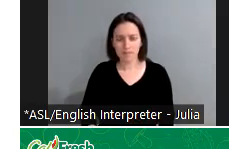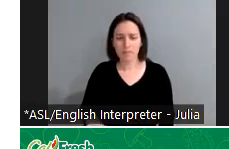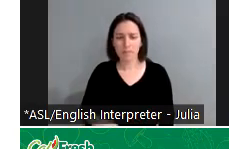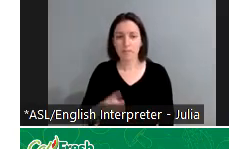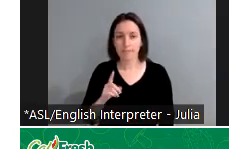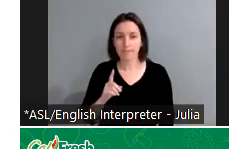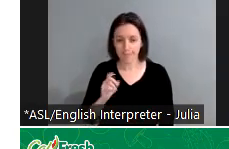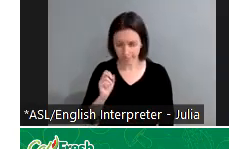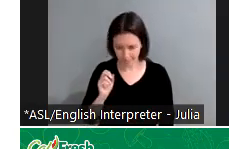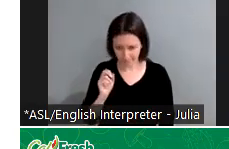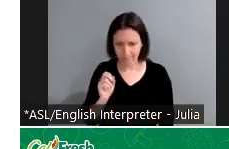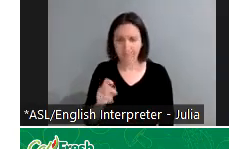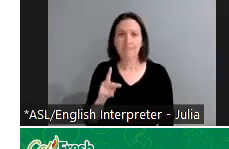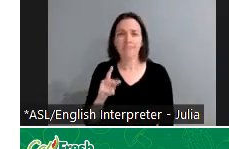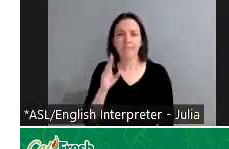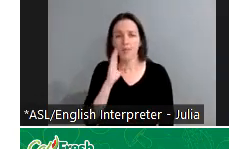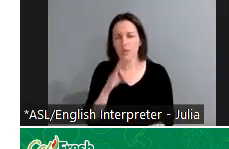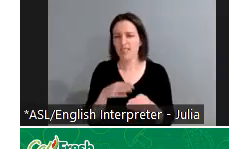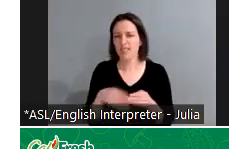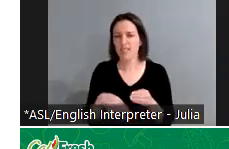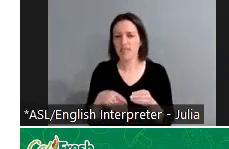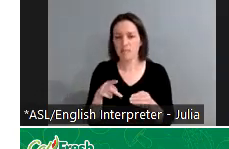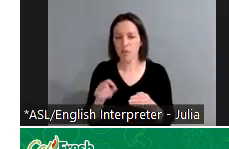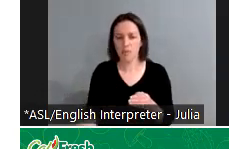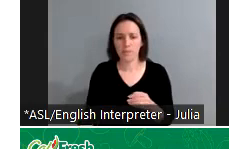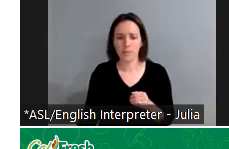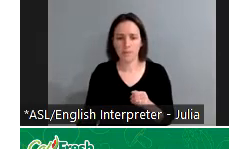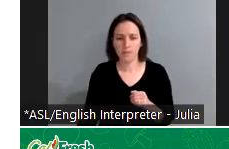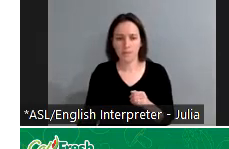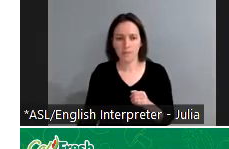Alrighty, I will go ahead and end the poll now.